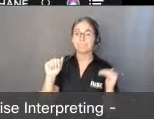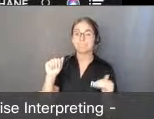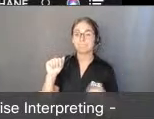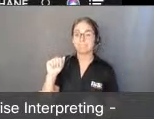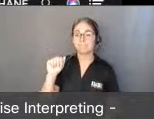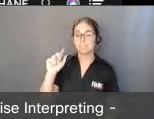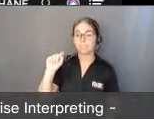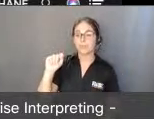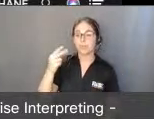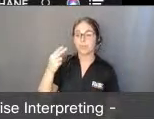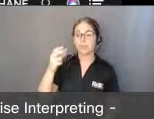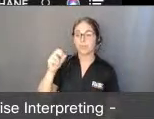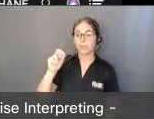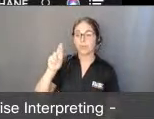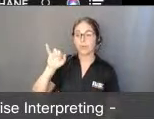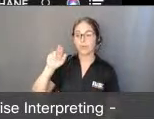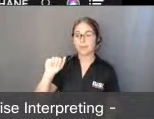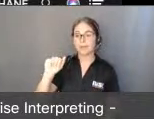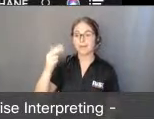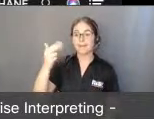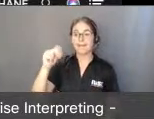Member Thorine Ojeda? Here.